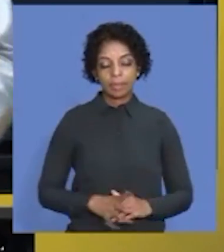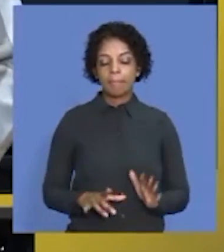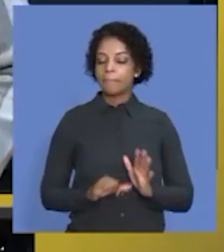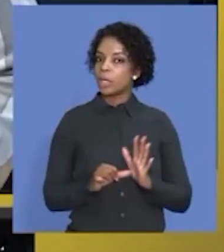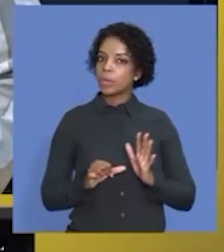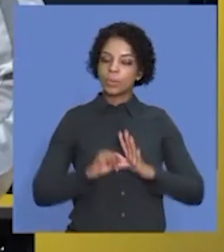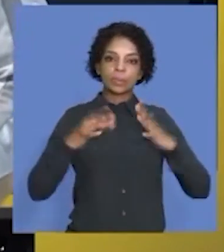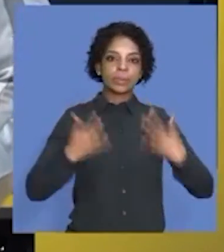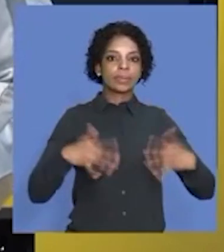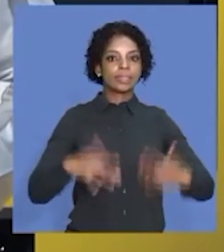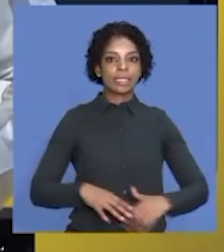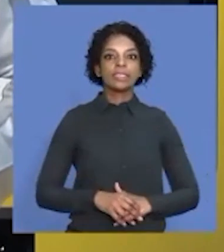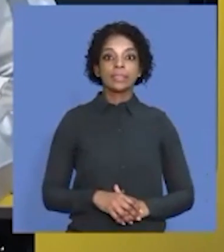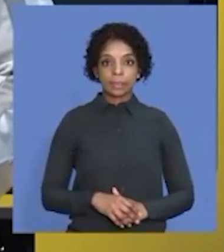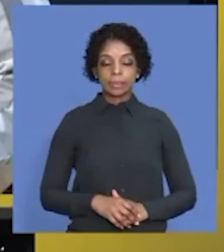Sometimes in accounting,